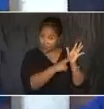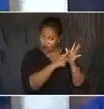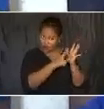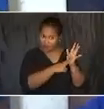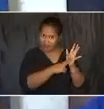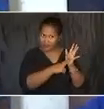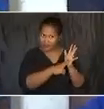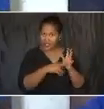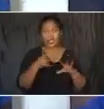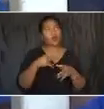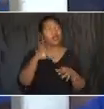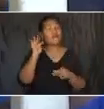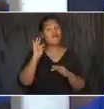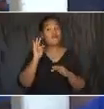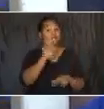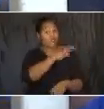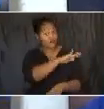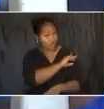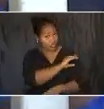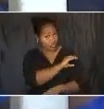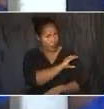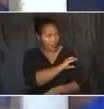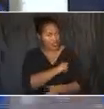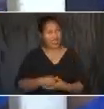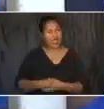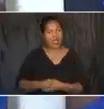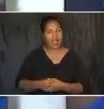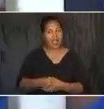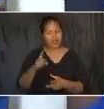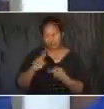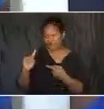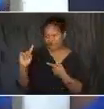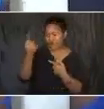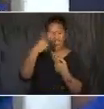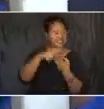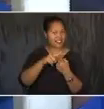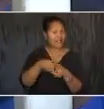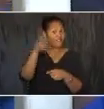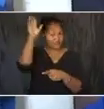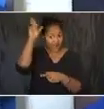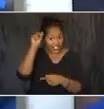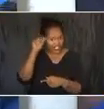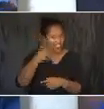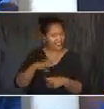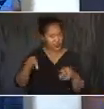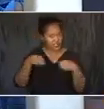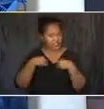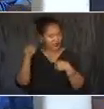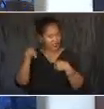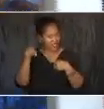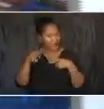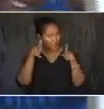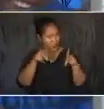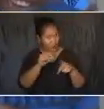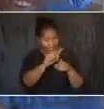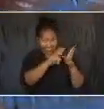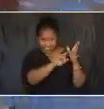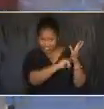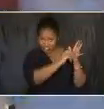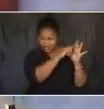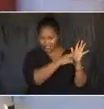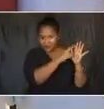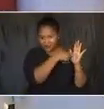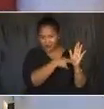nei tutu baka force commander kai sebu ni ngoni ni biti mera taura nei tutu baka force commander kan dina manda ni